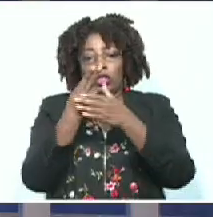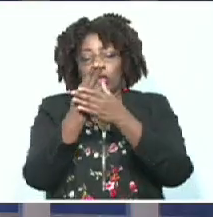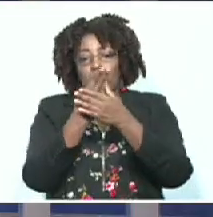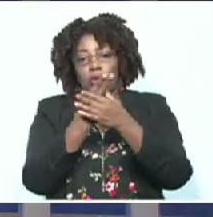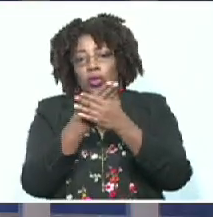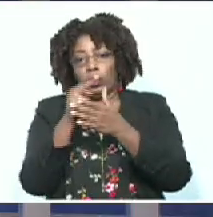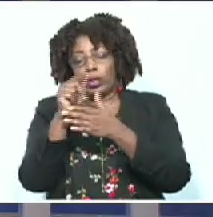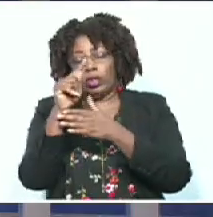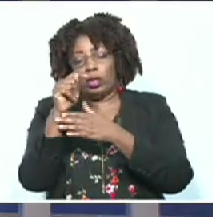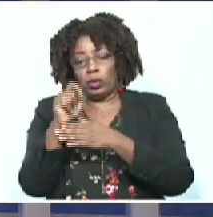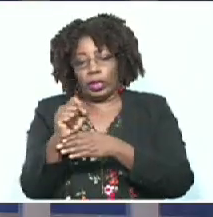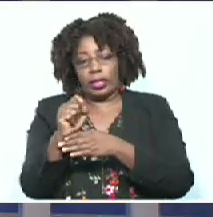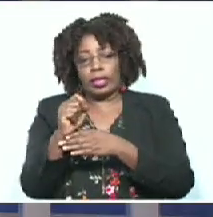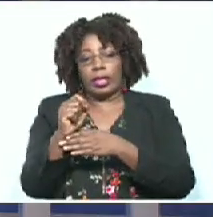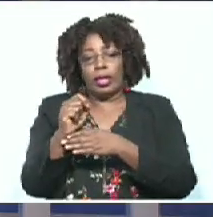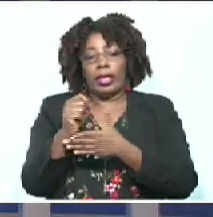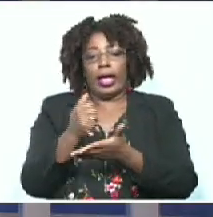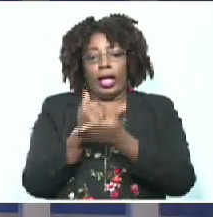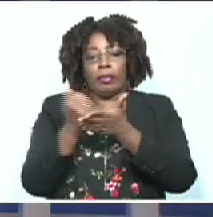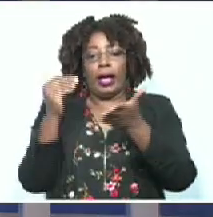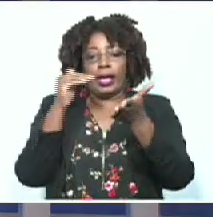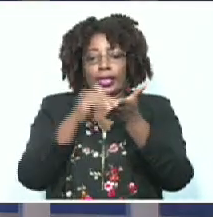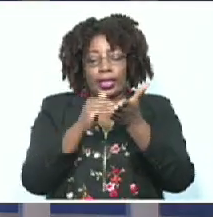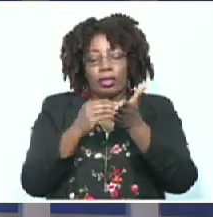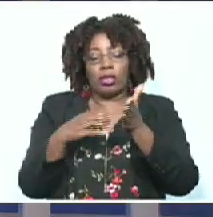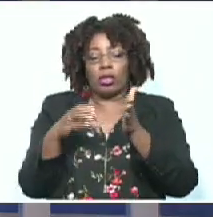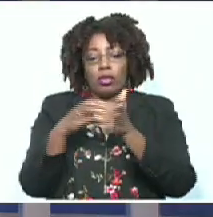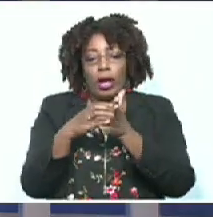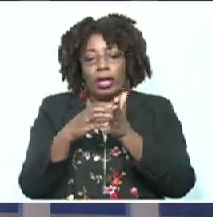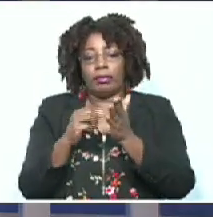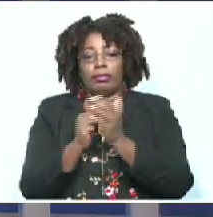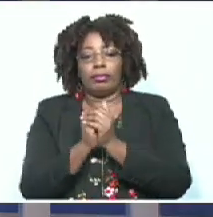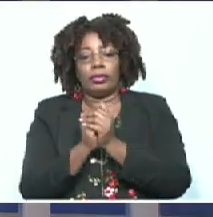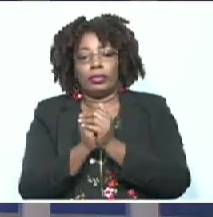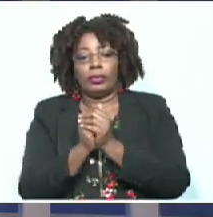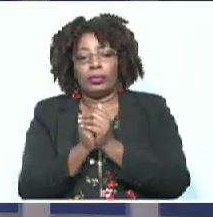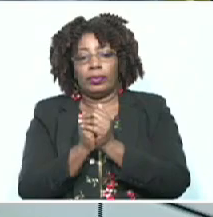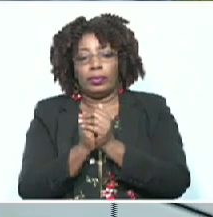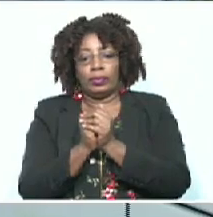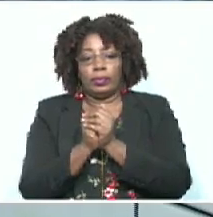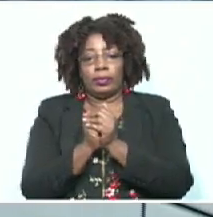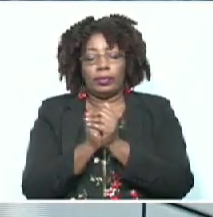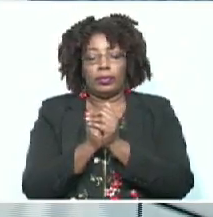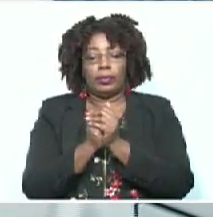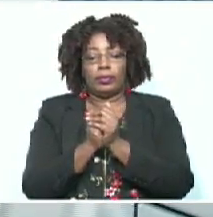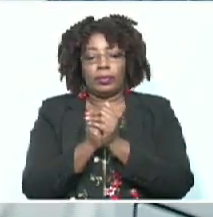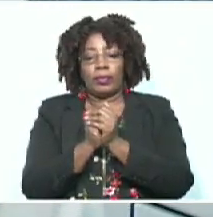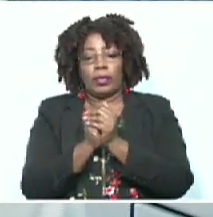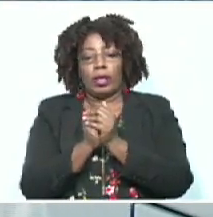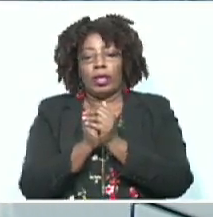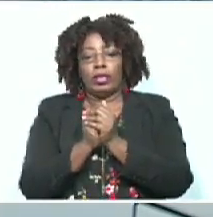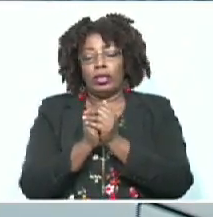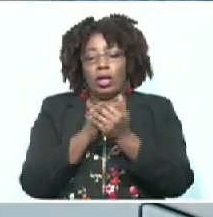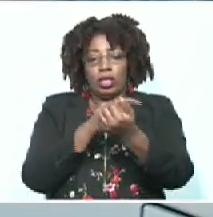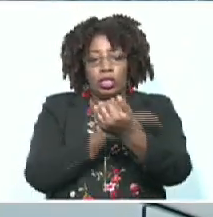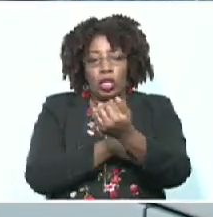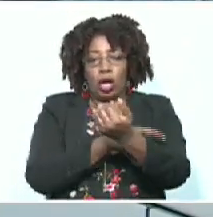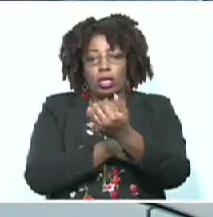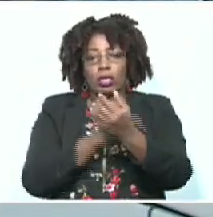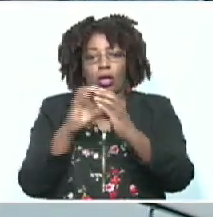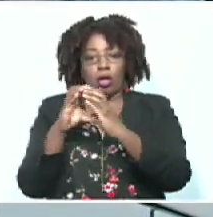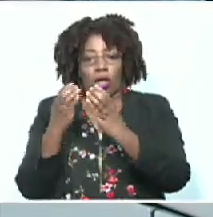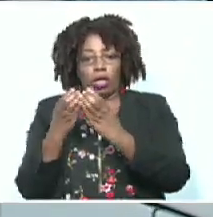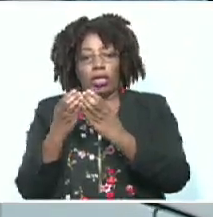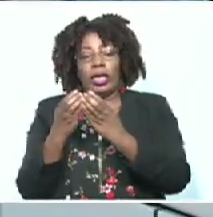major role in the fight against crime. DeAndre Williamson explains. The Forensic Toxicology unit I have found is an